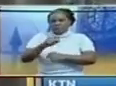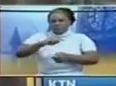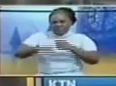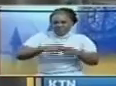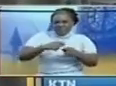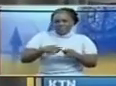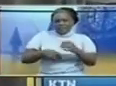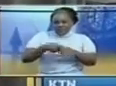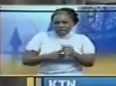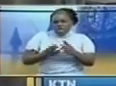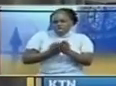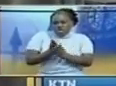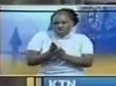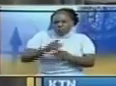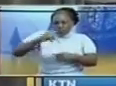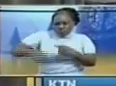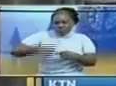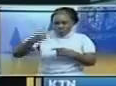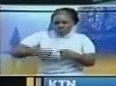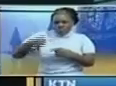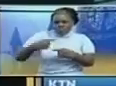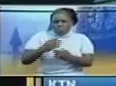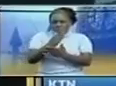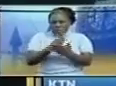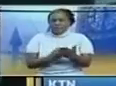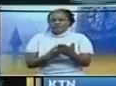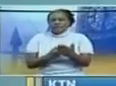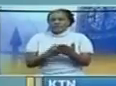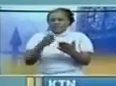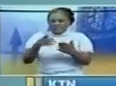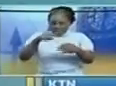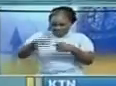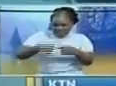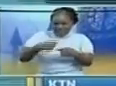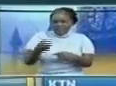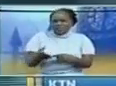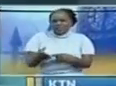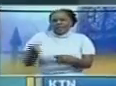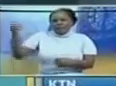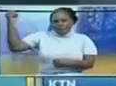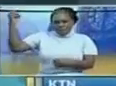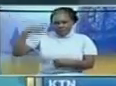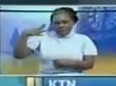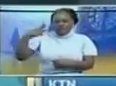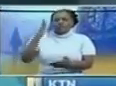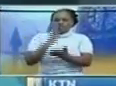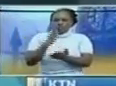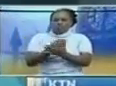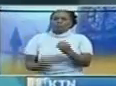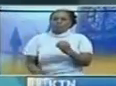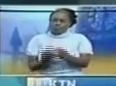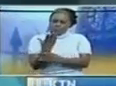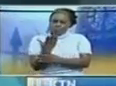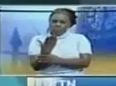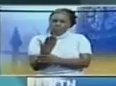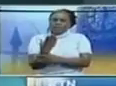through a shaft, which rotates the moving part of a generator. It is in the generator where electricity is actually produced.